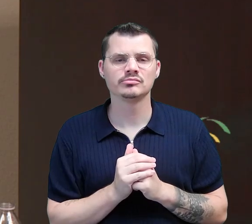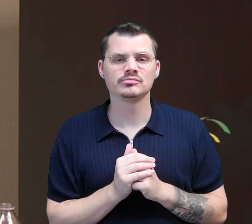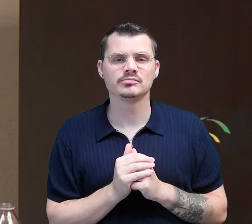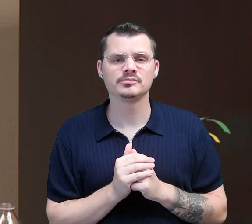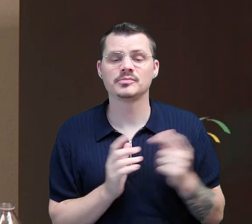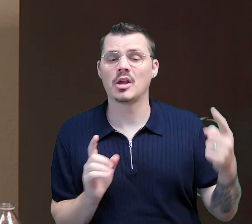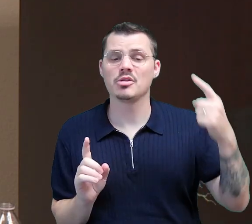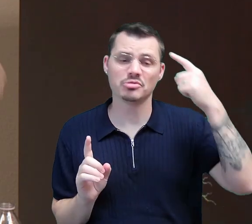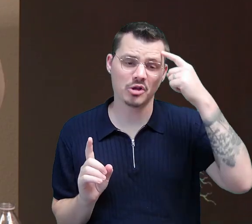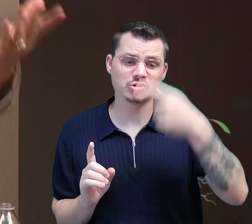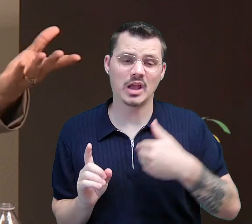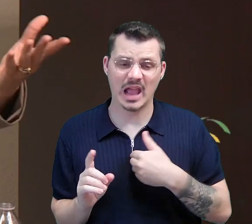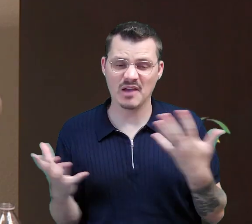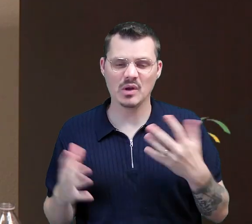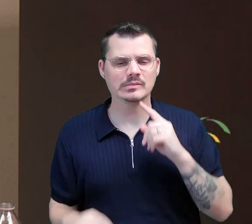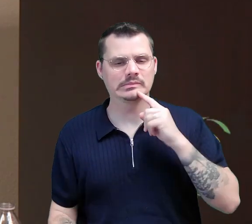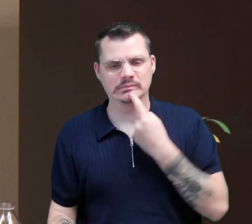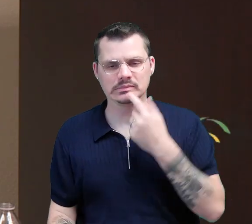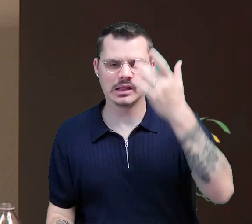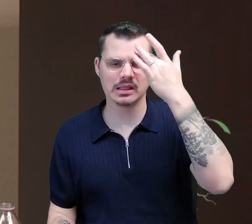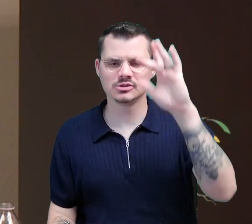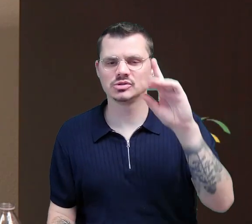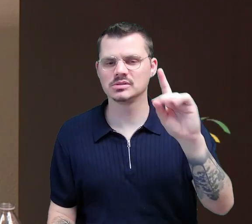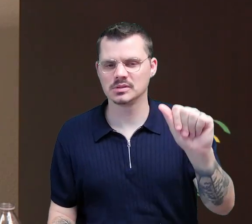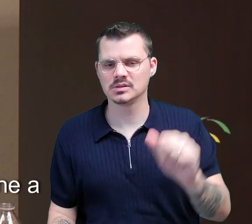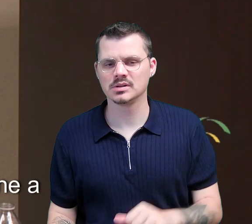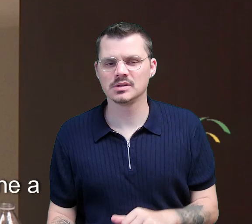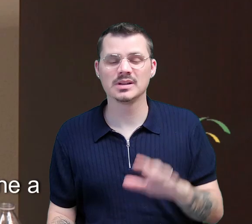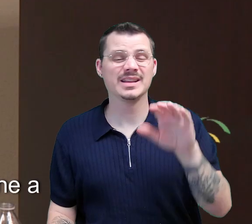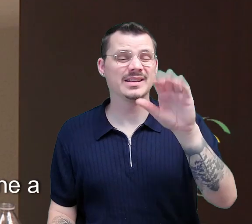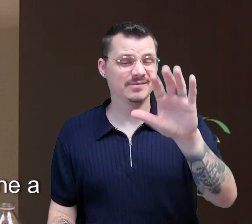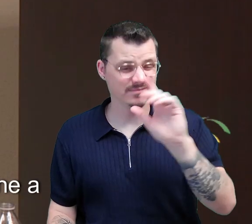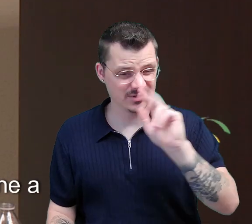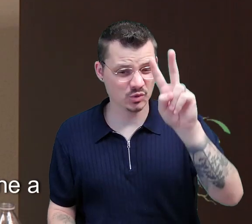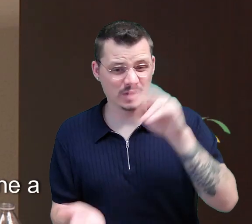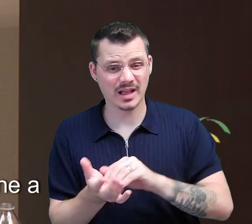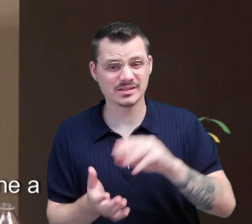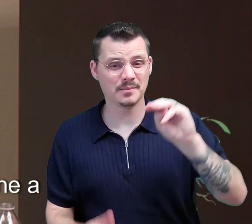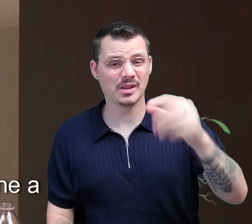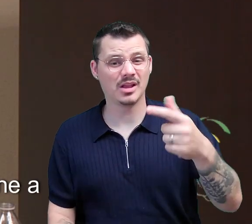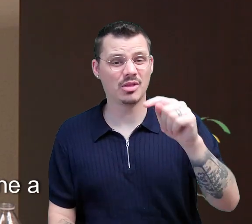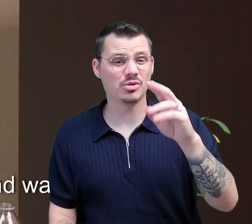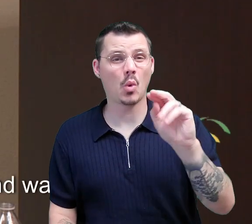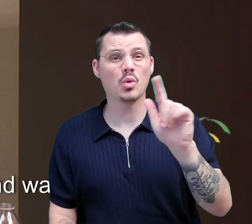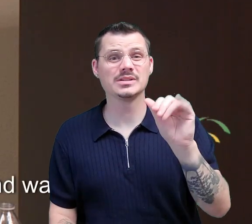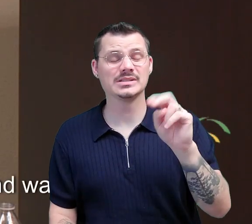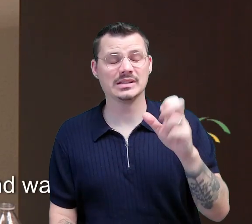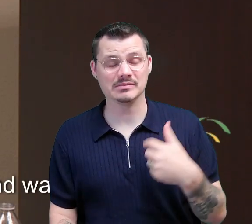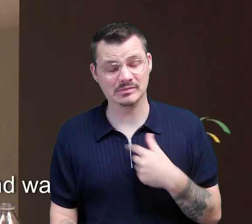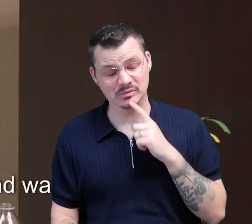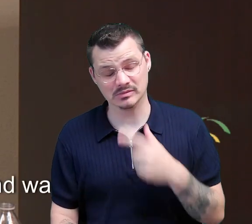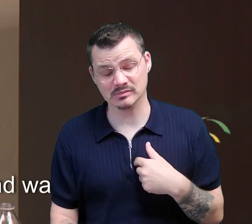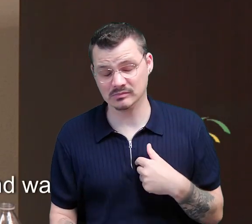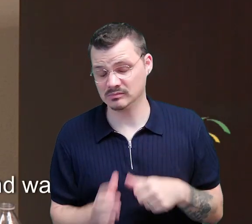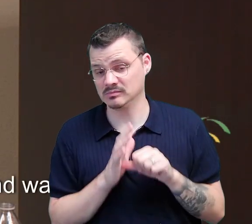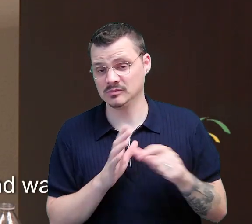and is thought to have profound intellectual disability. In fact, at 2,000 milligrams of Thorazine a day, I'm amazed that